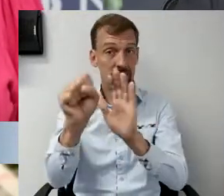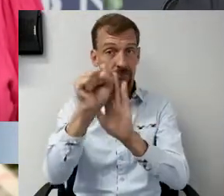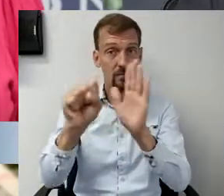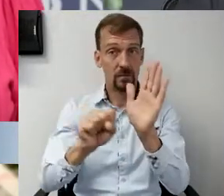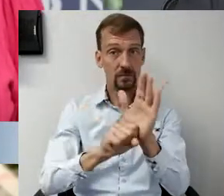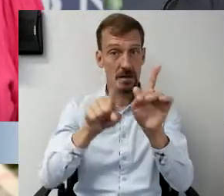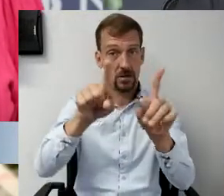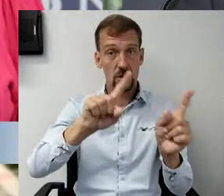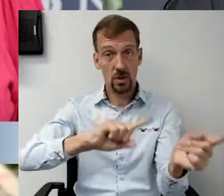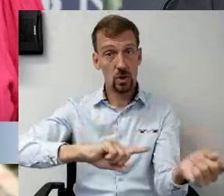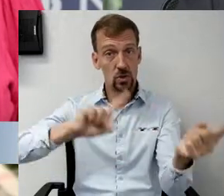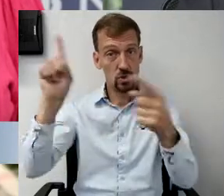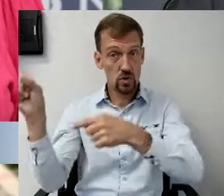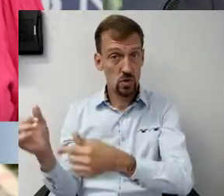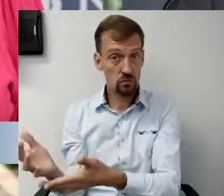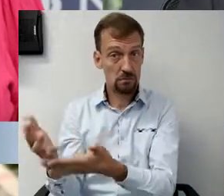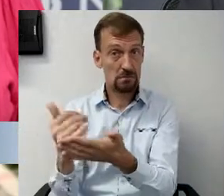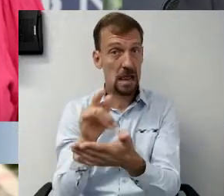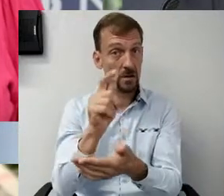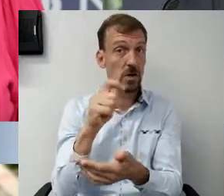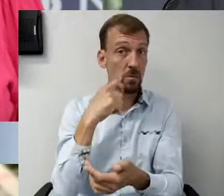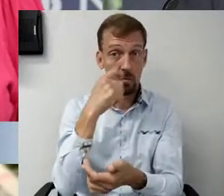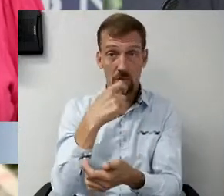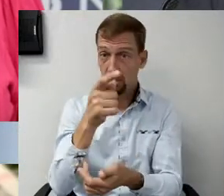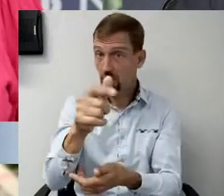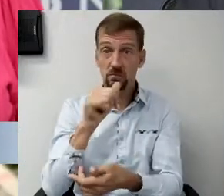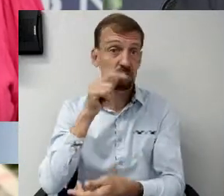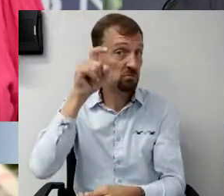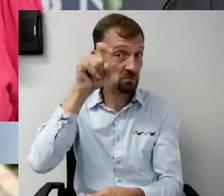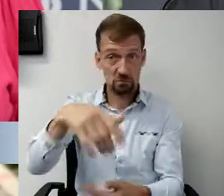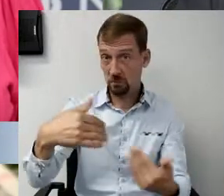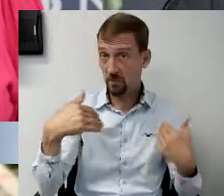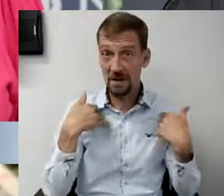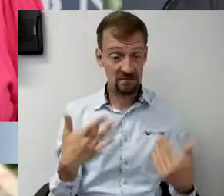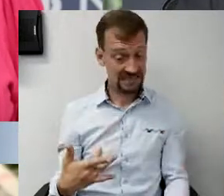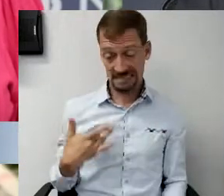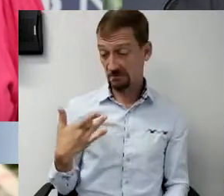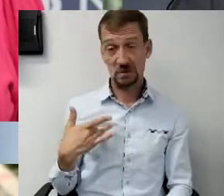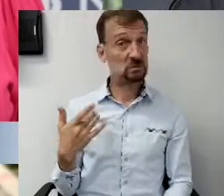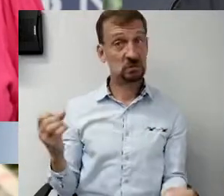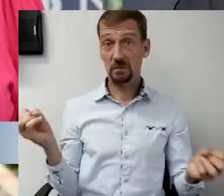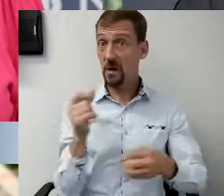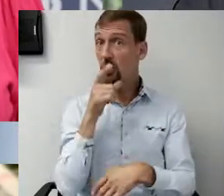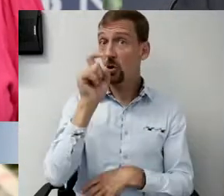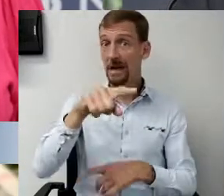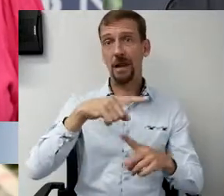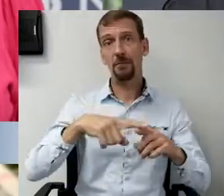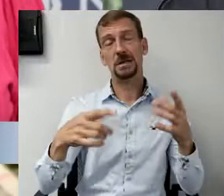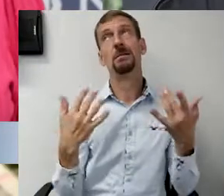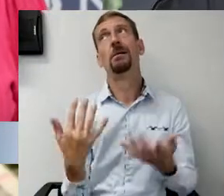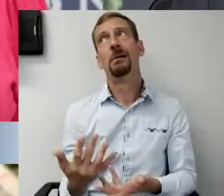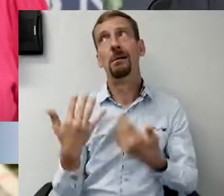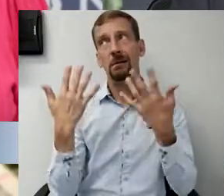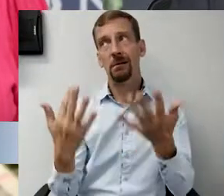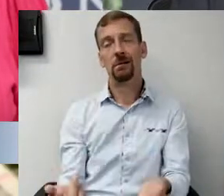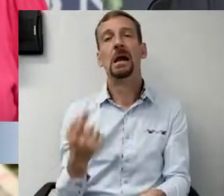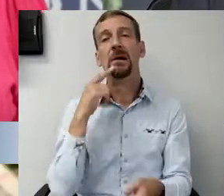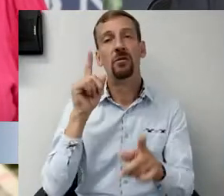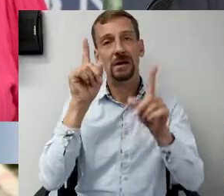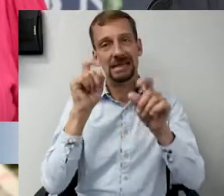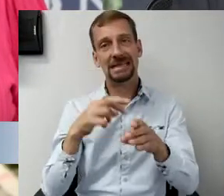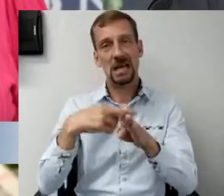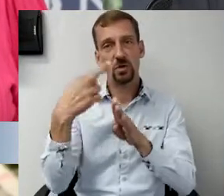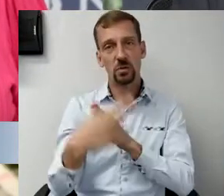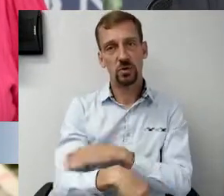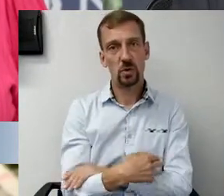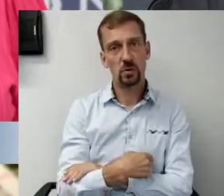have a specimen collected. I don't think you have to be symptomatic, but again, you're going to have to wait for the test results. Right. So when do you